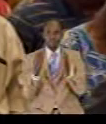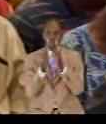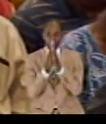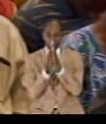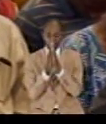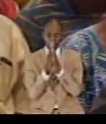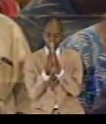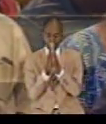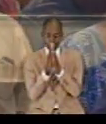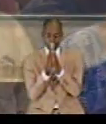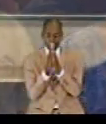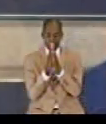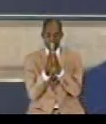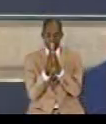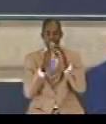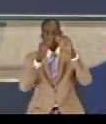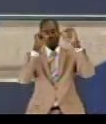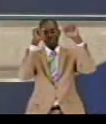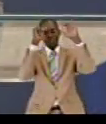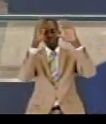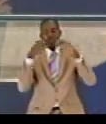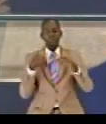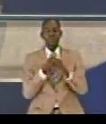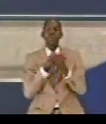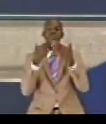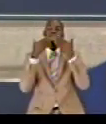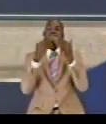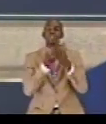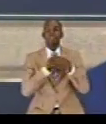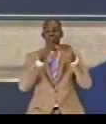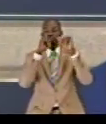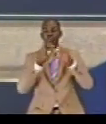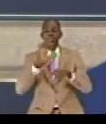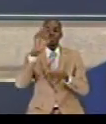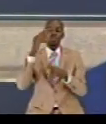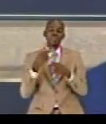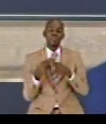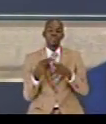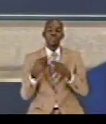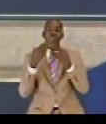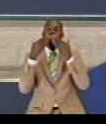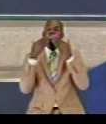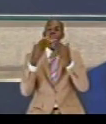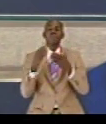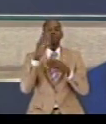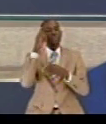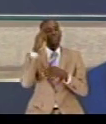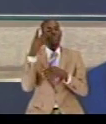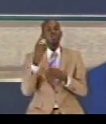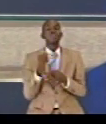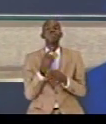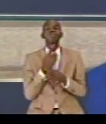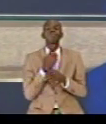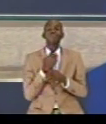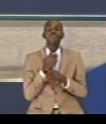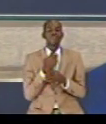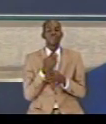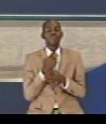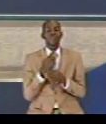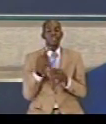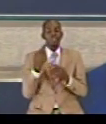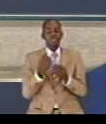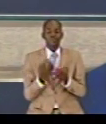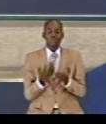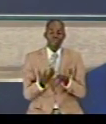prayer. Father, we thank you and bless your name. Thank you for the thirst, the